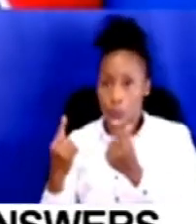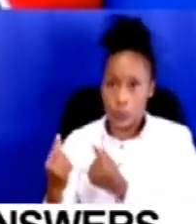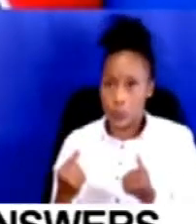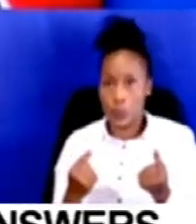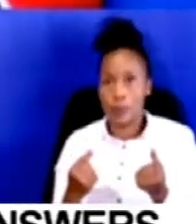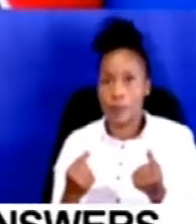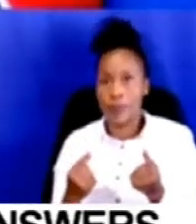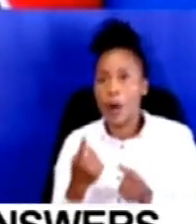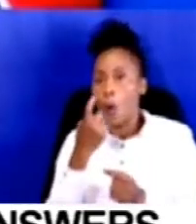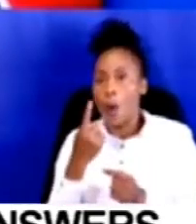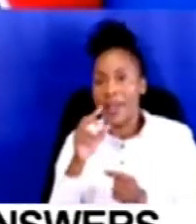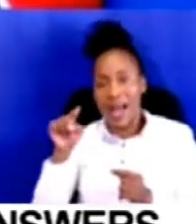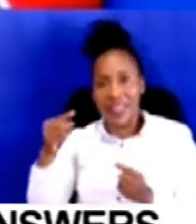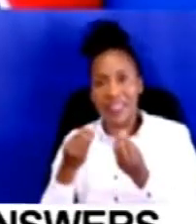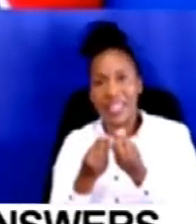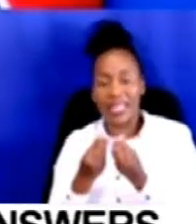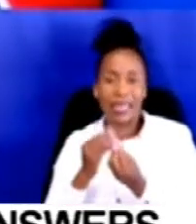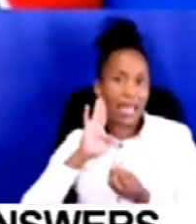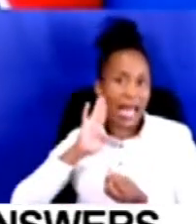One other thing that can undermine